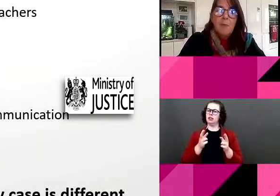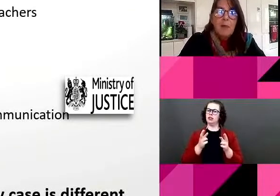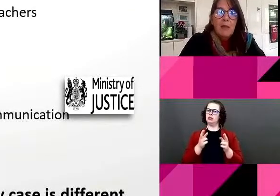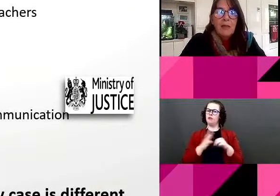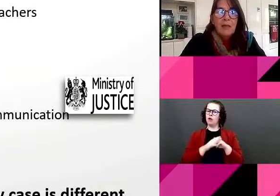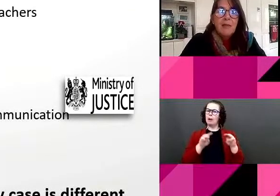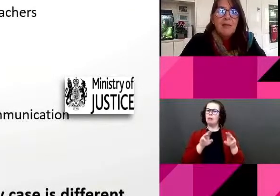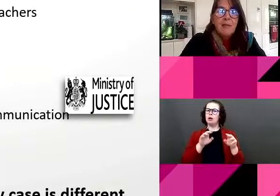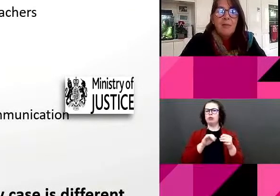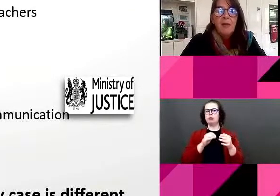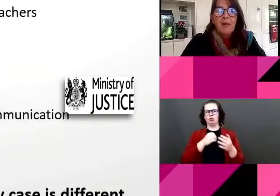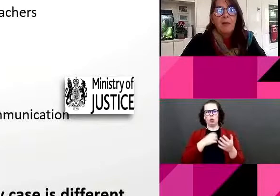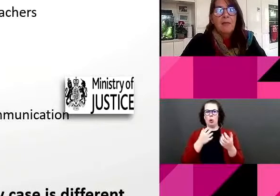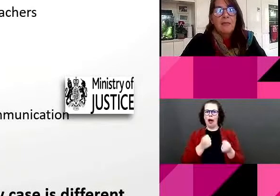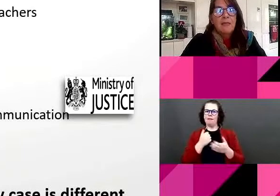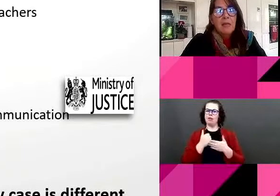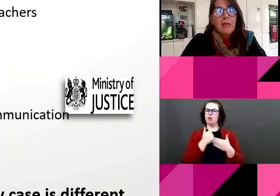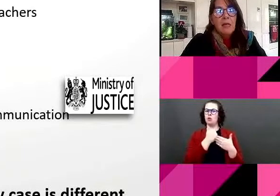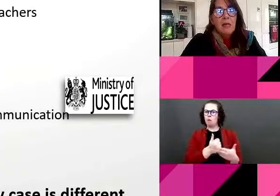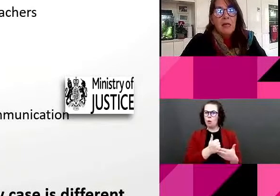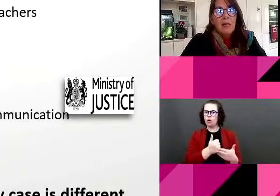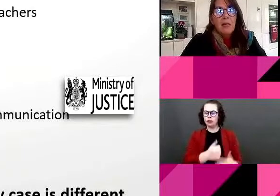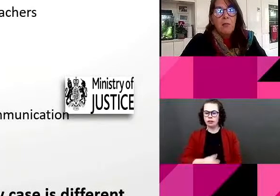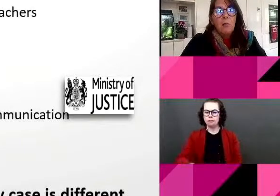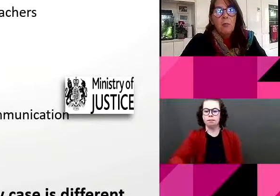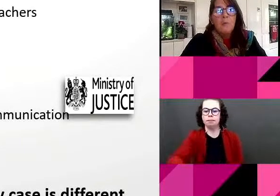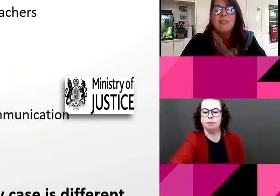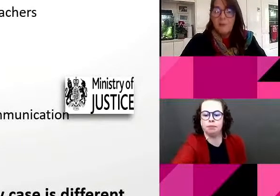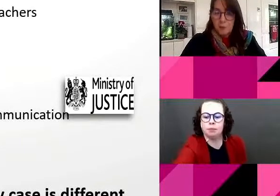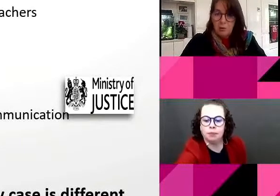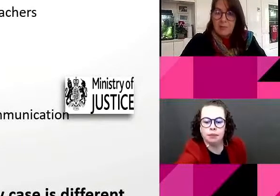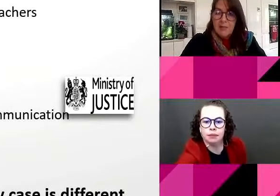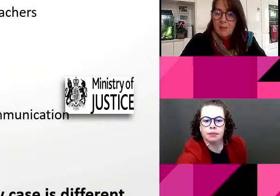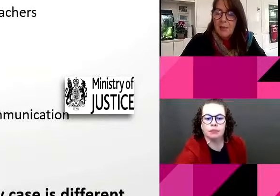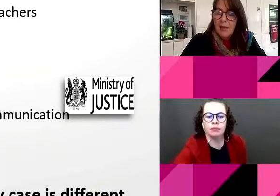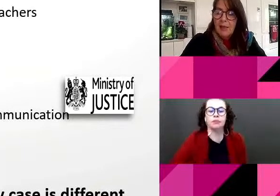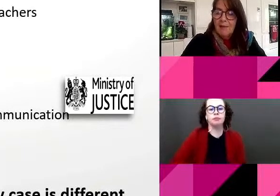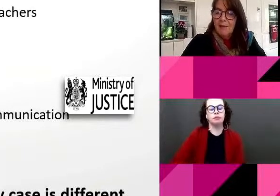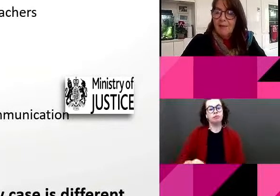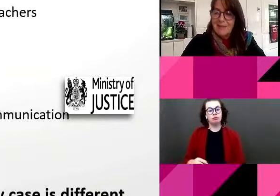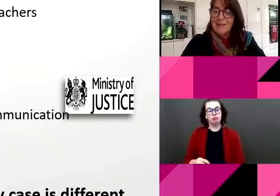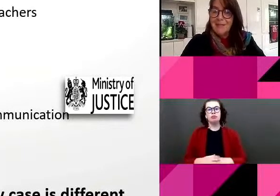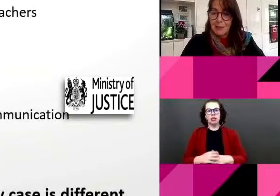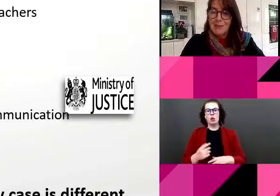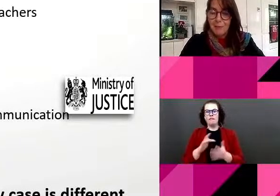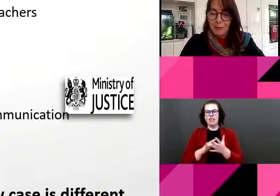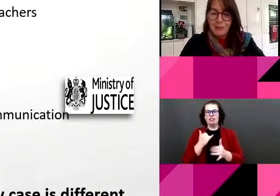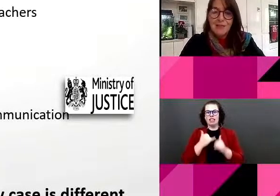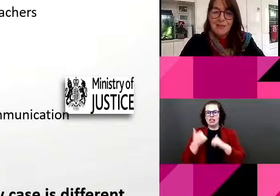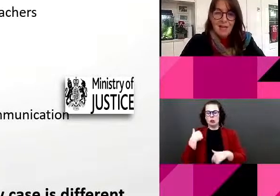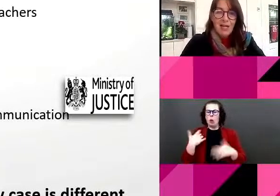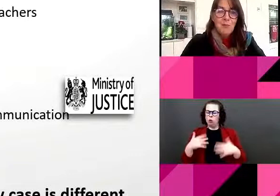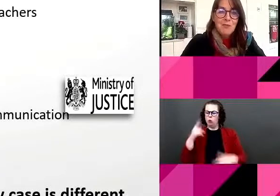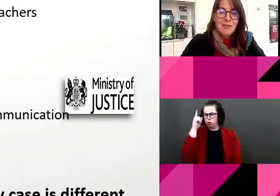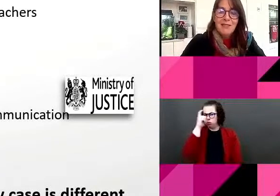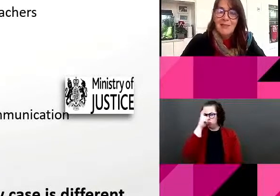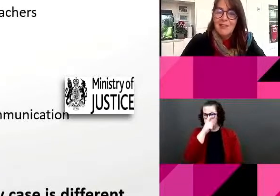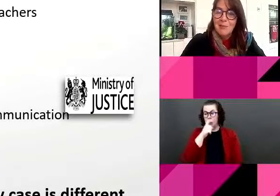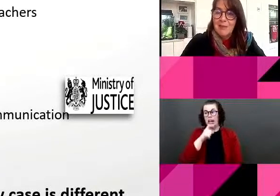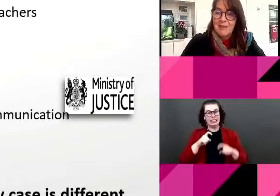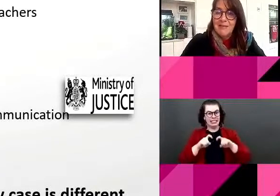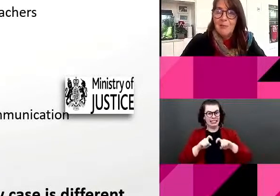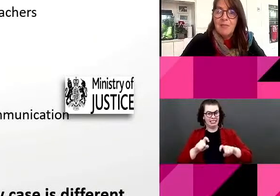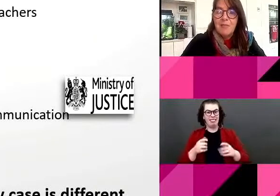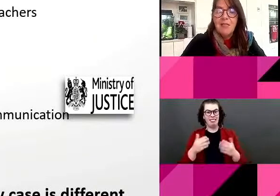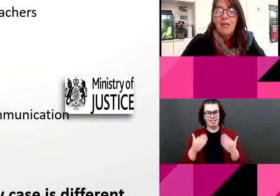It is something that was difficult in the beginning. It is still difficult at times